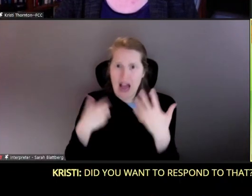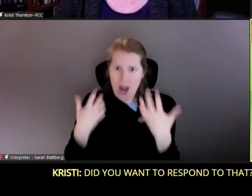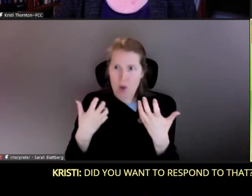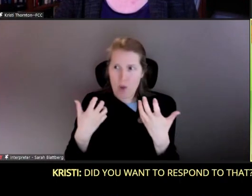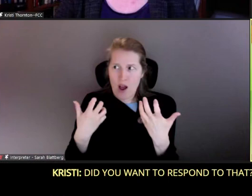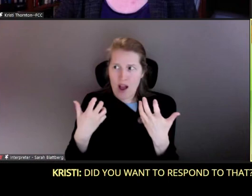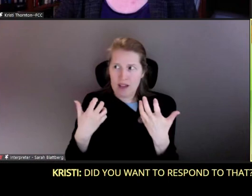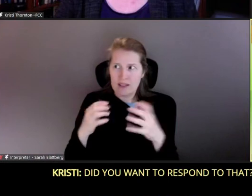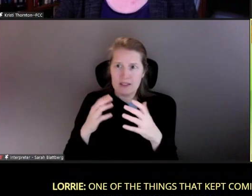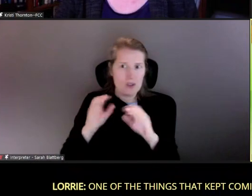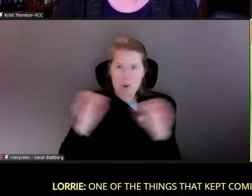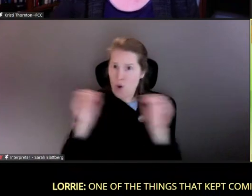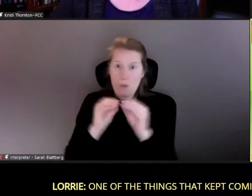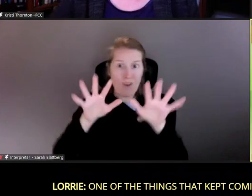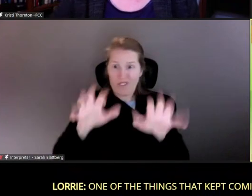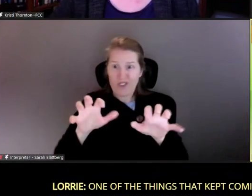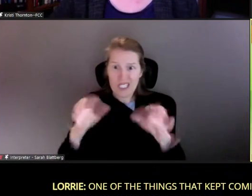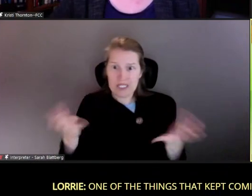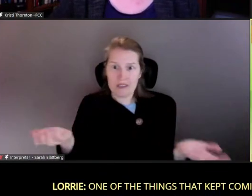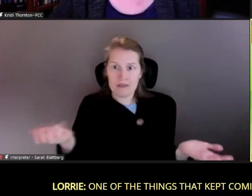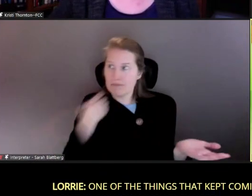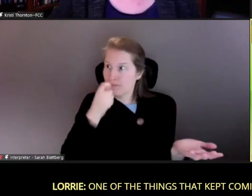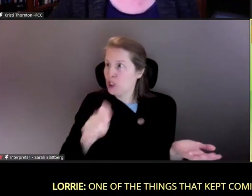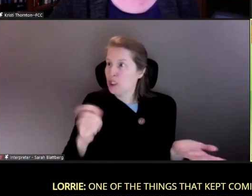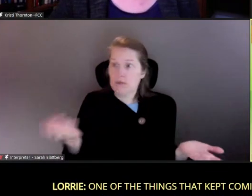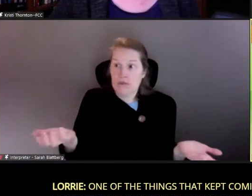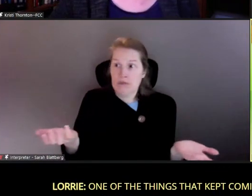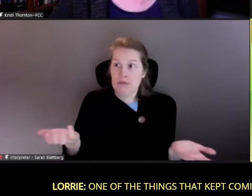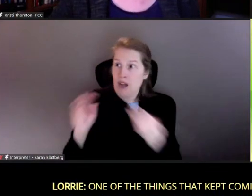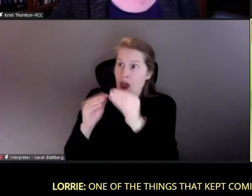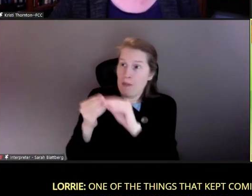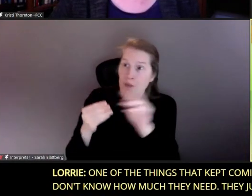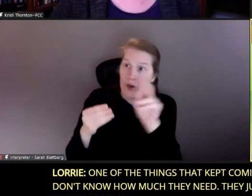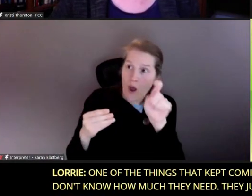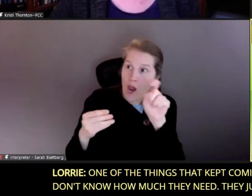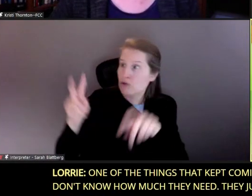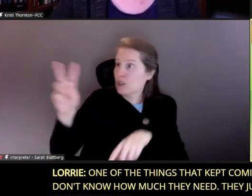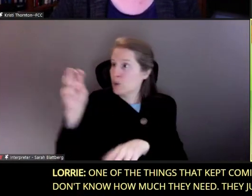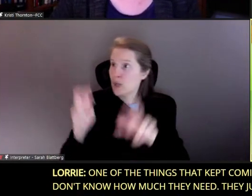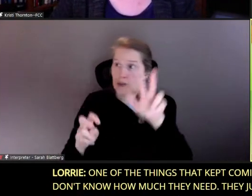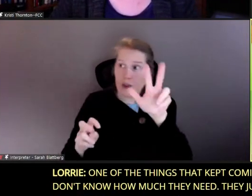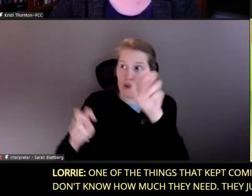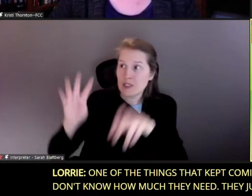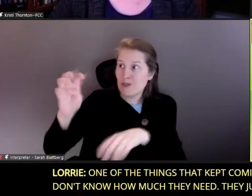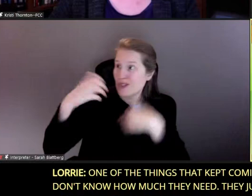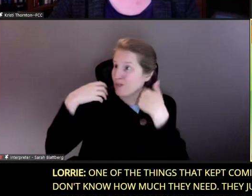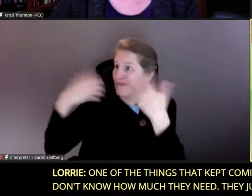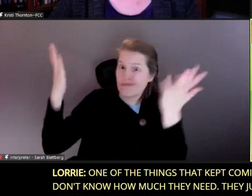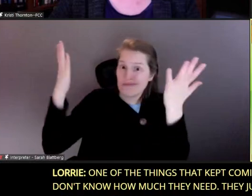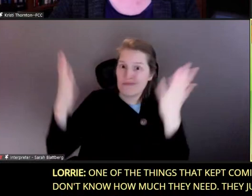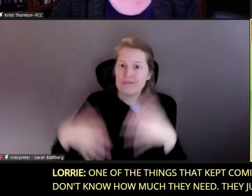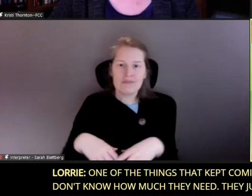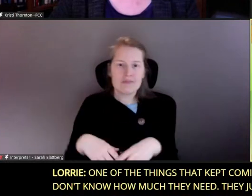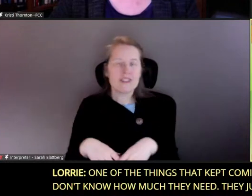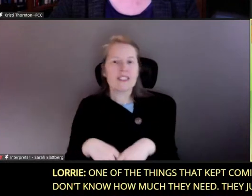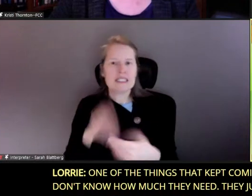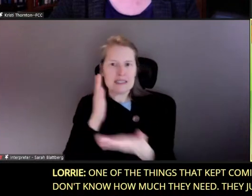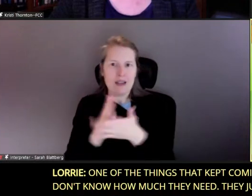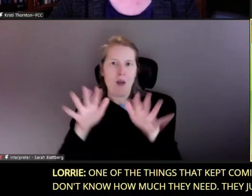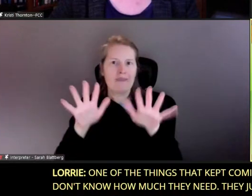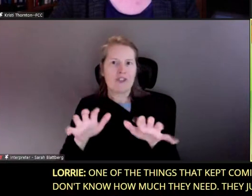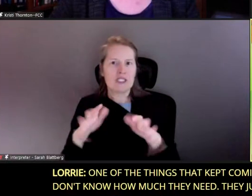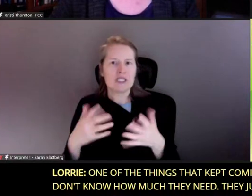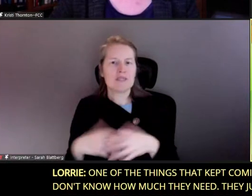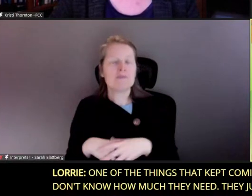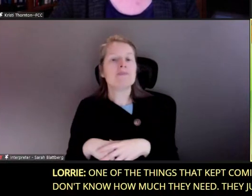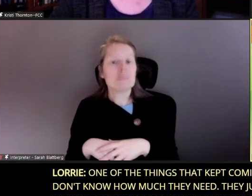to get dropped in the middle of their Zoom call, right? You know, and so the idea of having, first of all, benchmarks to know, like, what